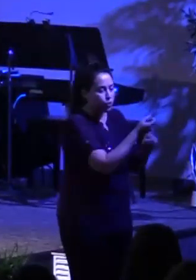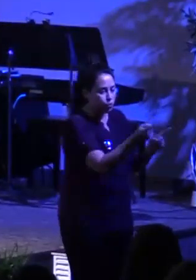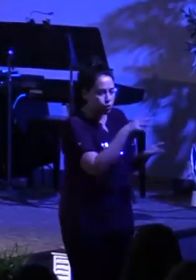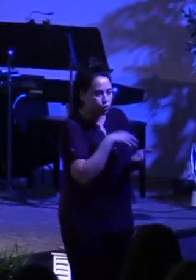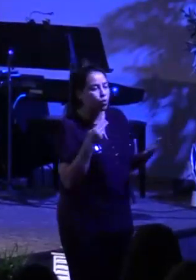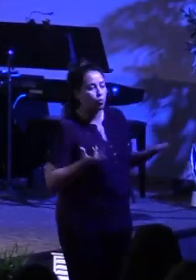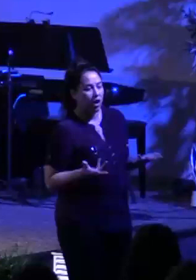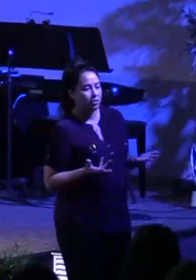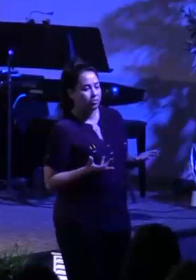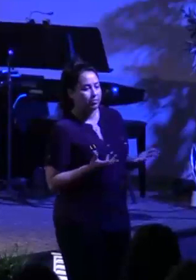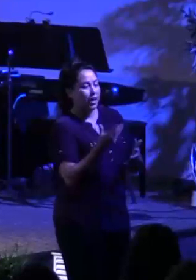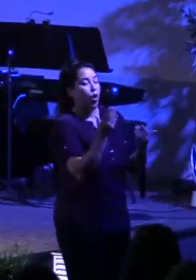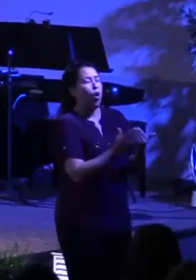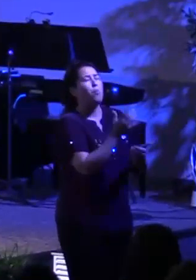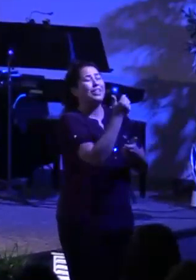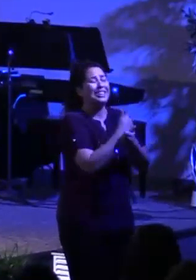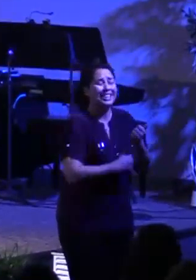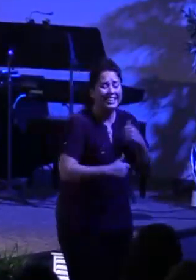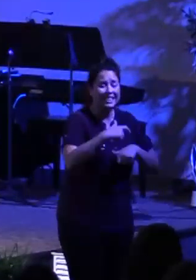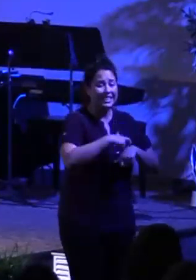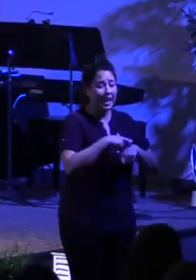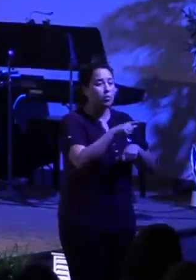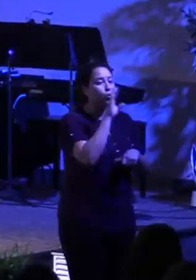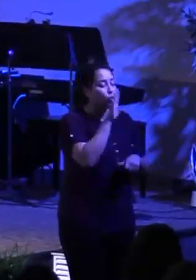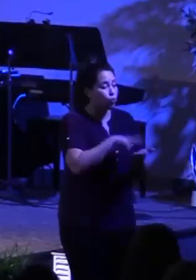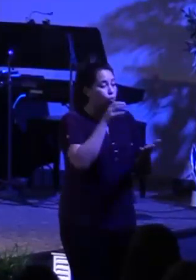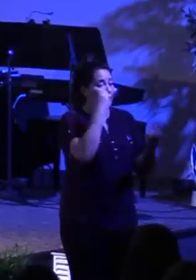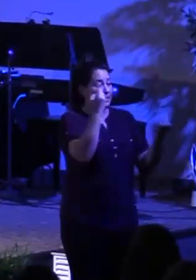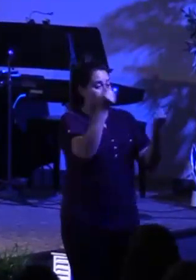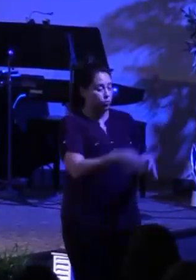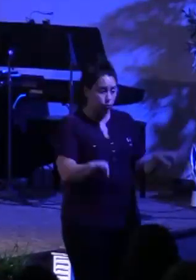And almost every single time, you would have learned something valuable.